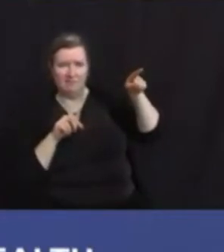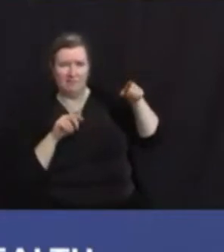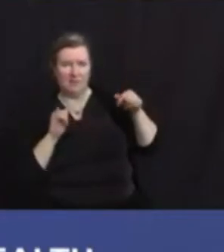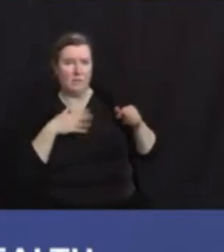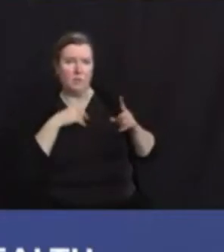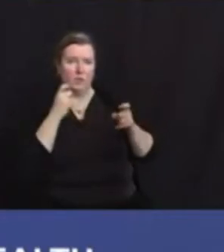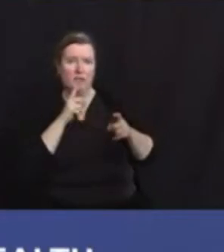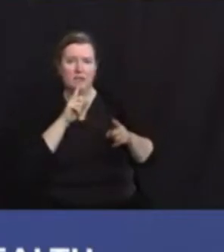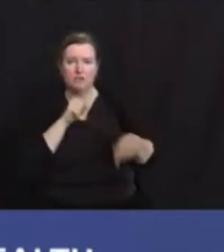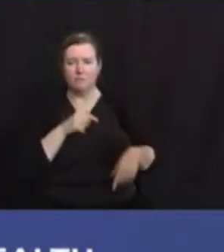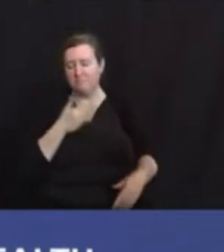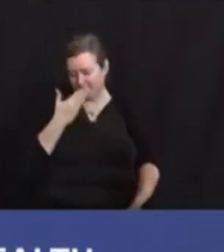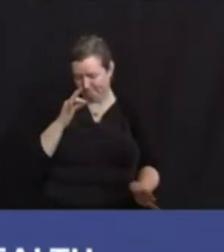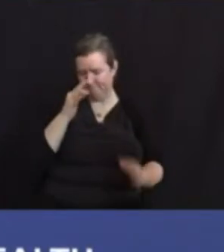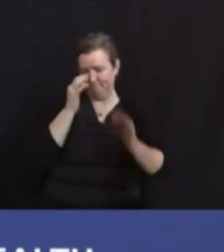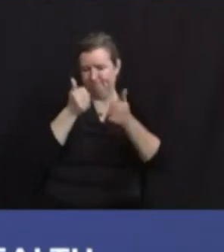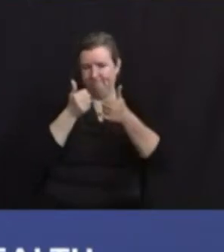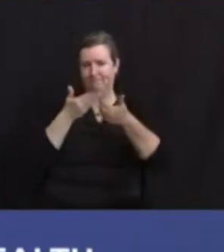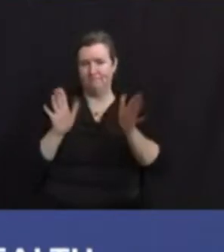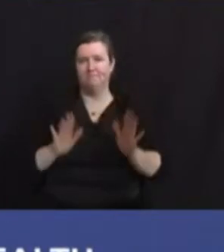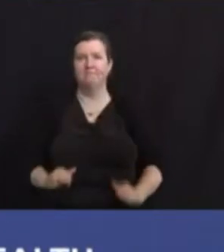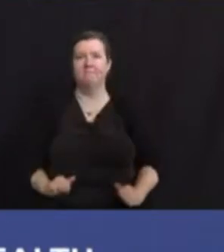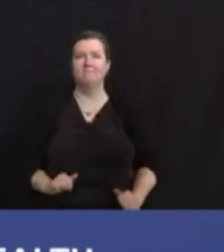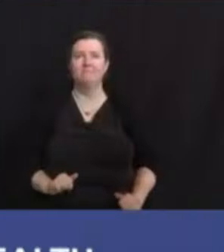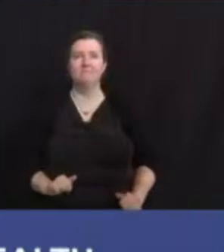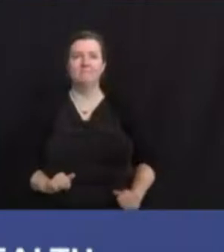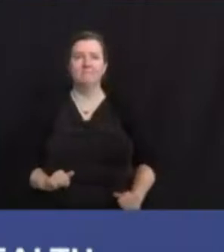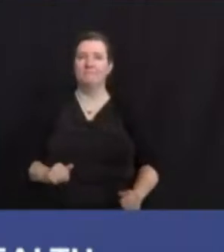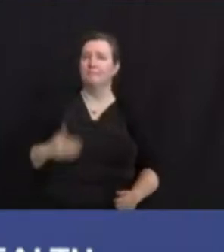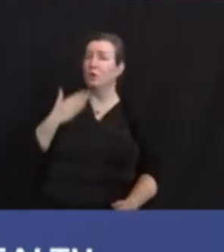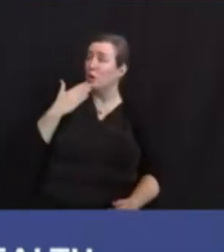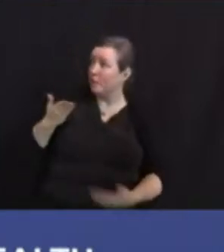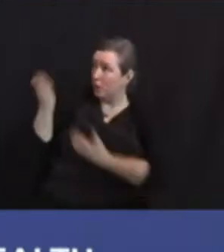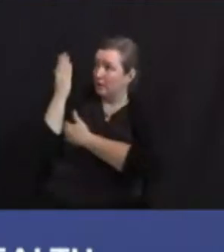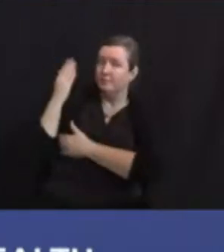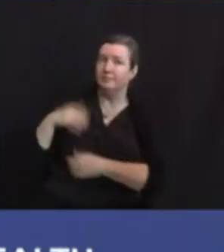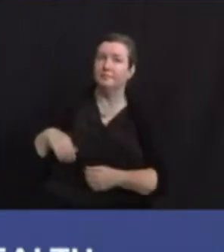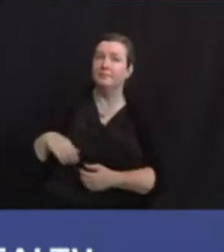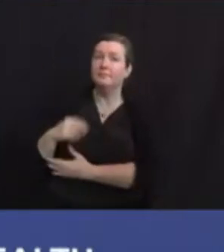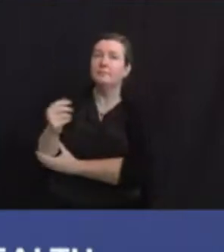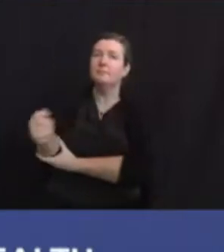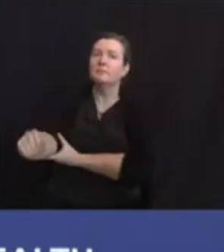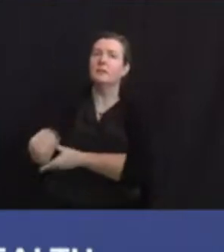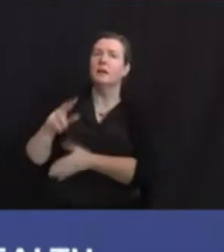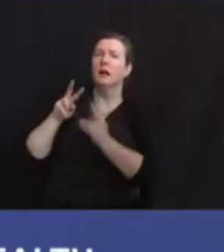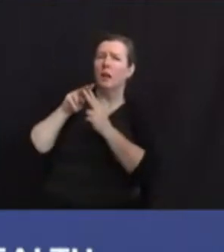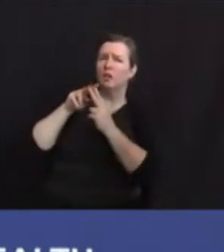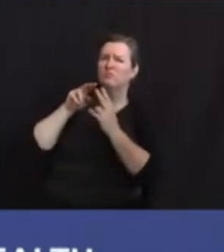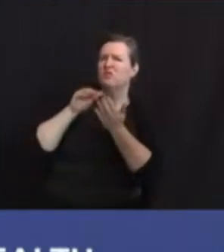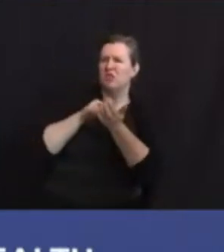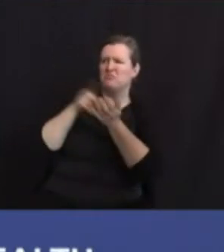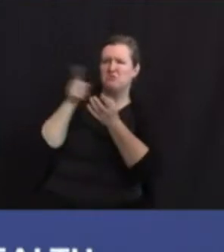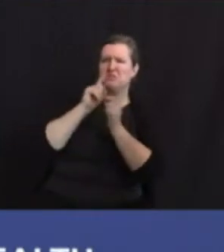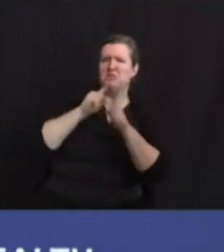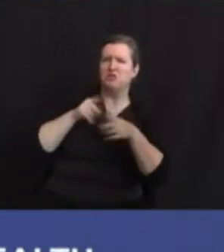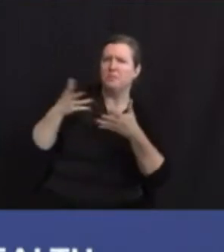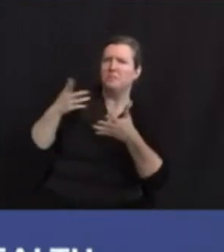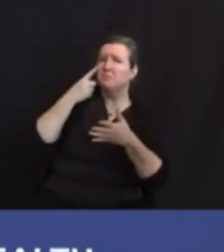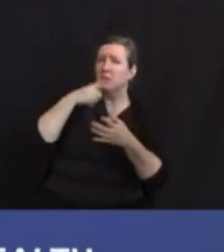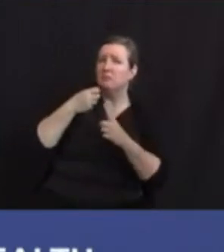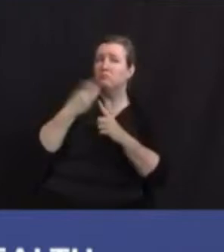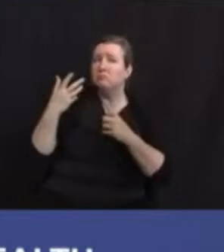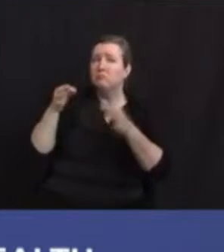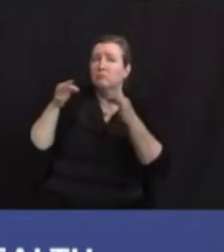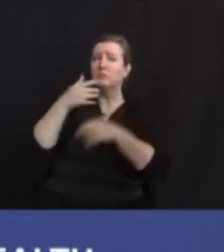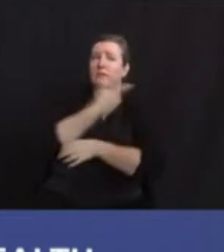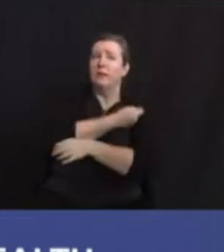the way. Alex, how are you? Good morning, Governor. For either of the doctors, can you explain how vaccinations that were scheduled for Monday